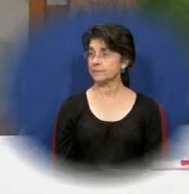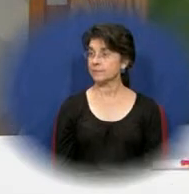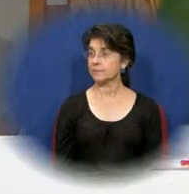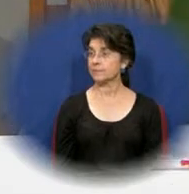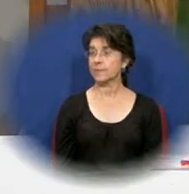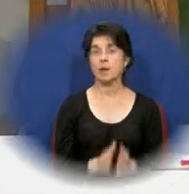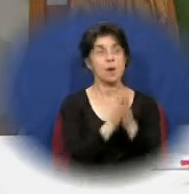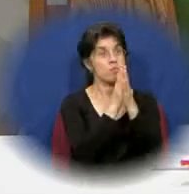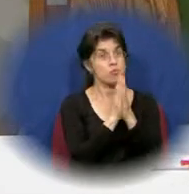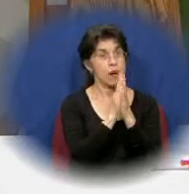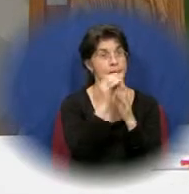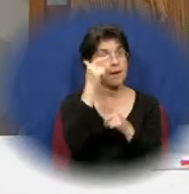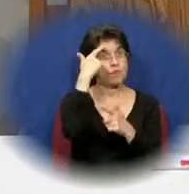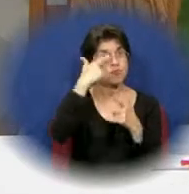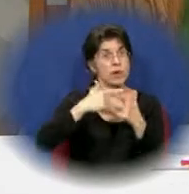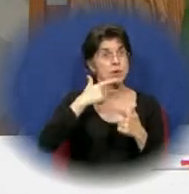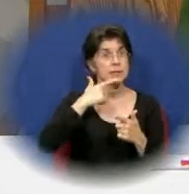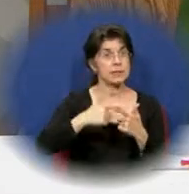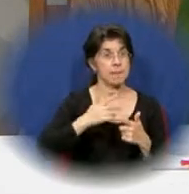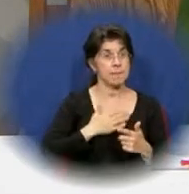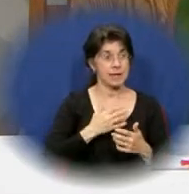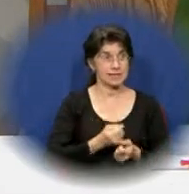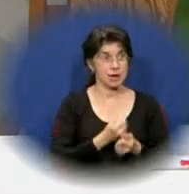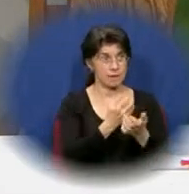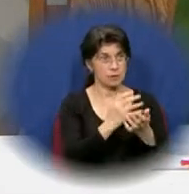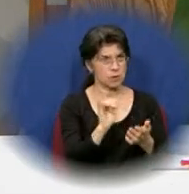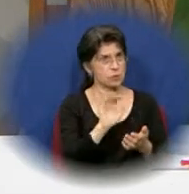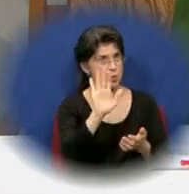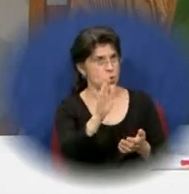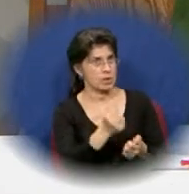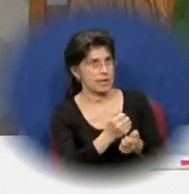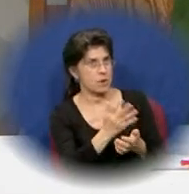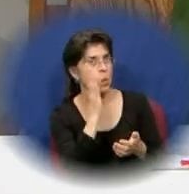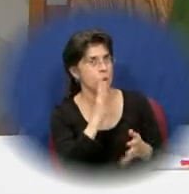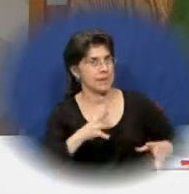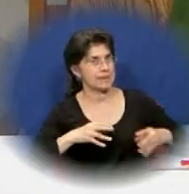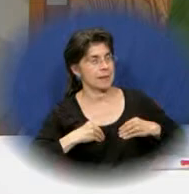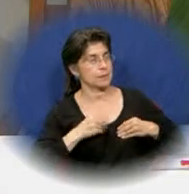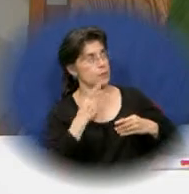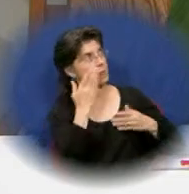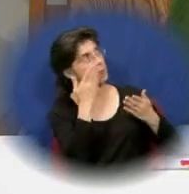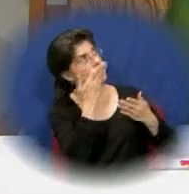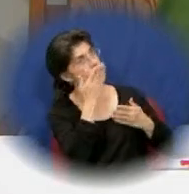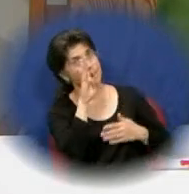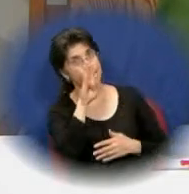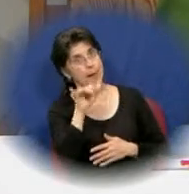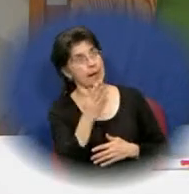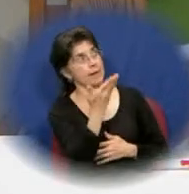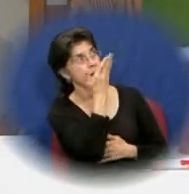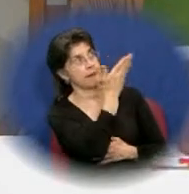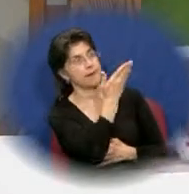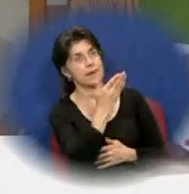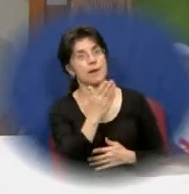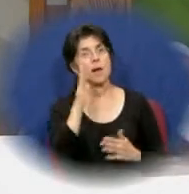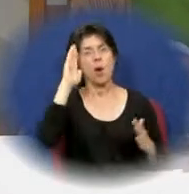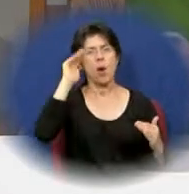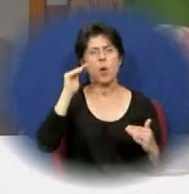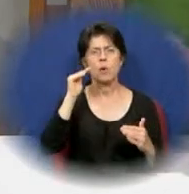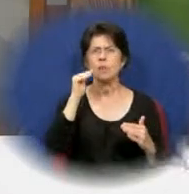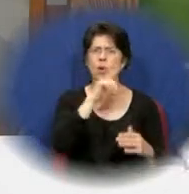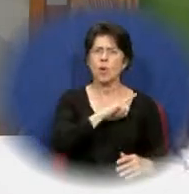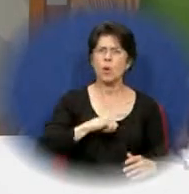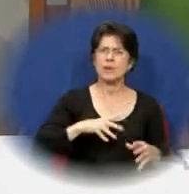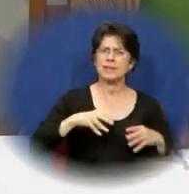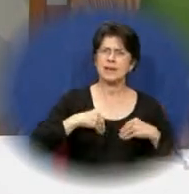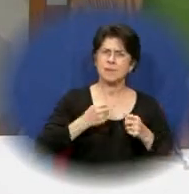Pray, brothers and sisters, that my sacrifice and yours may be acceptable to God, our Almighty Father. May the Lord accept the sacrifice at your hands for the praise